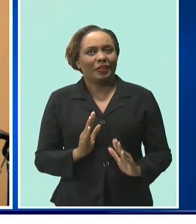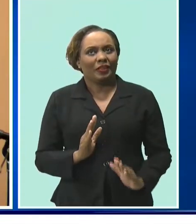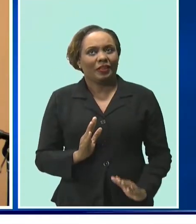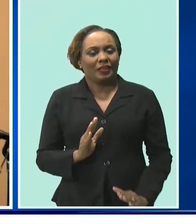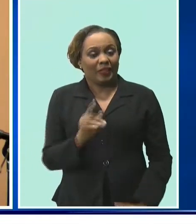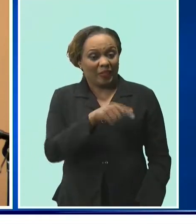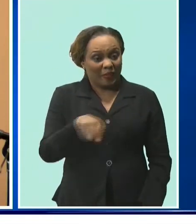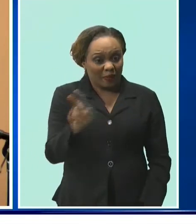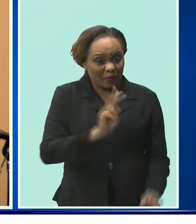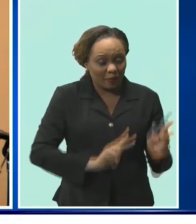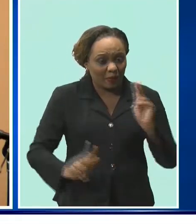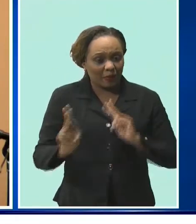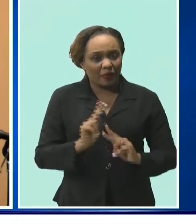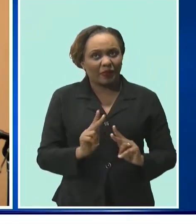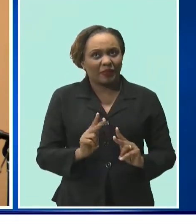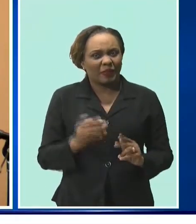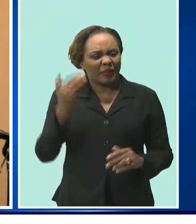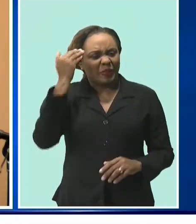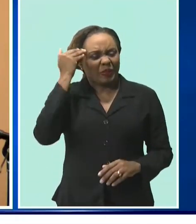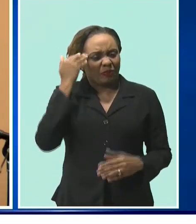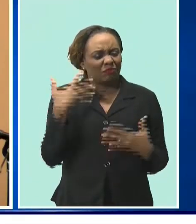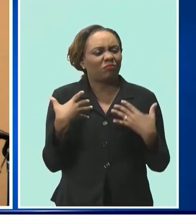first-hand knowledge of his strength,